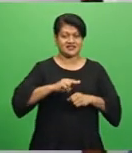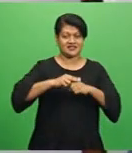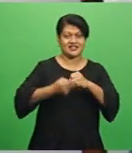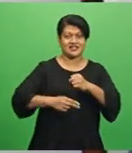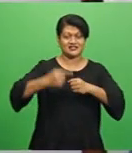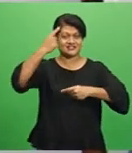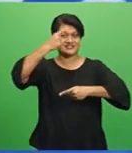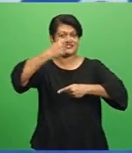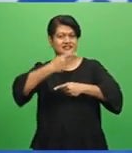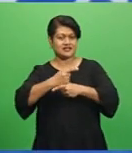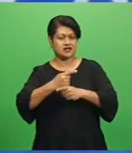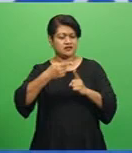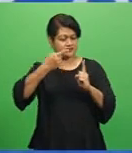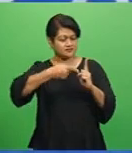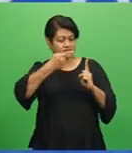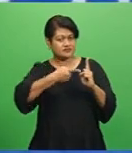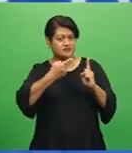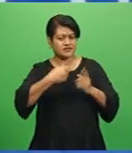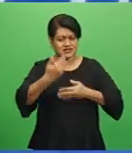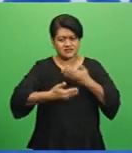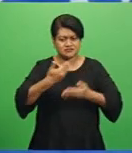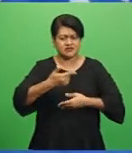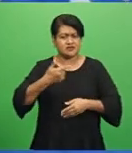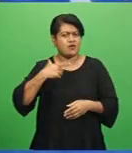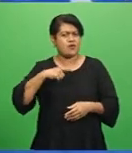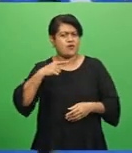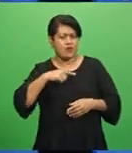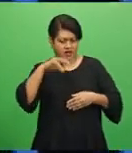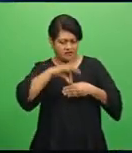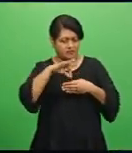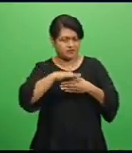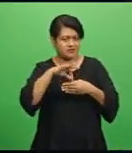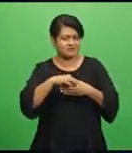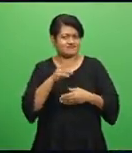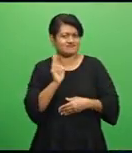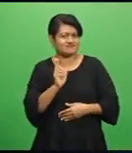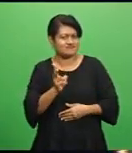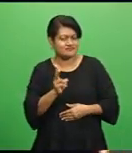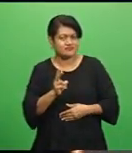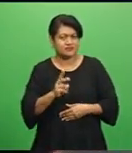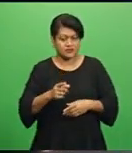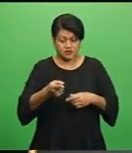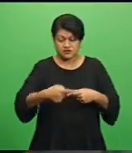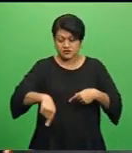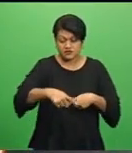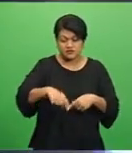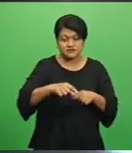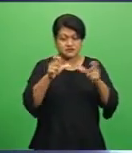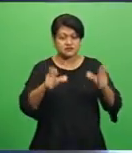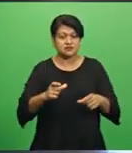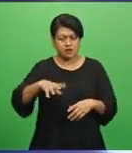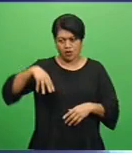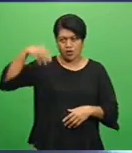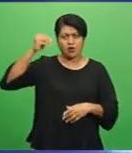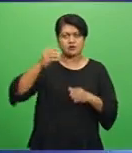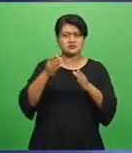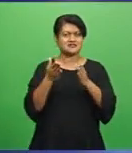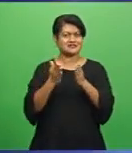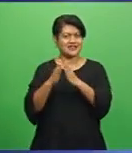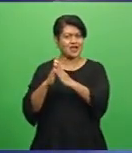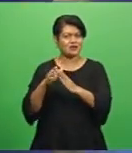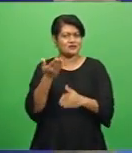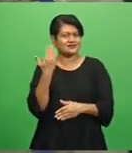news tonight, Ratu Ebenisa explains reason for re-election call. Suva City, a ghost town last night.